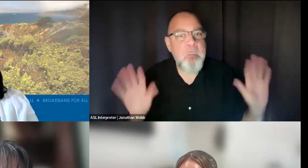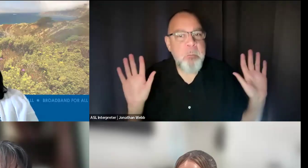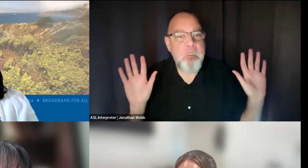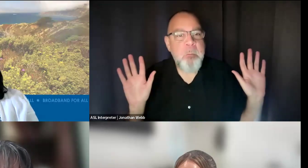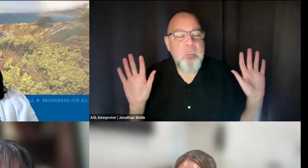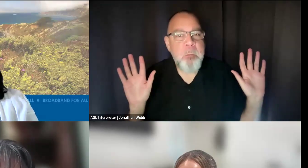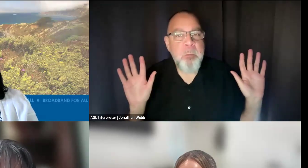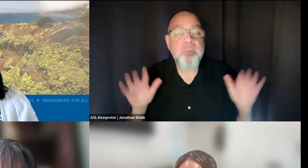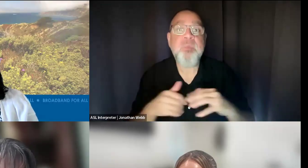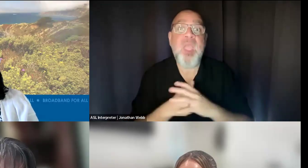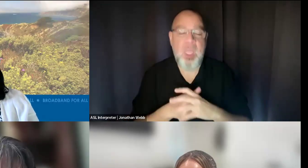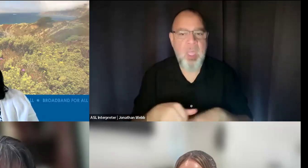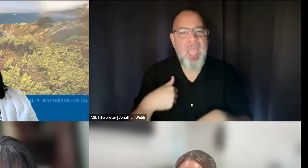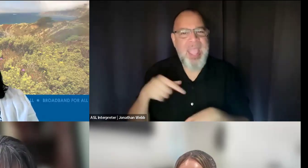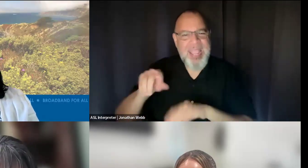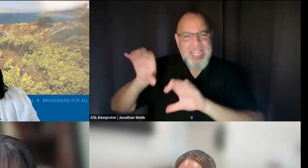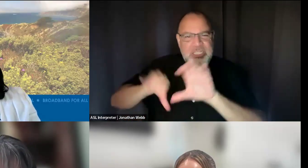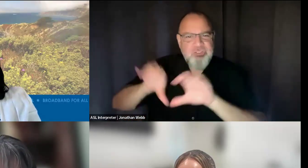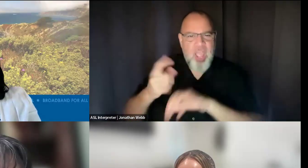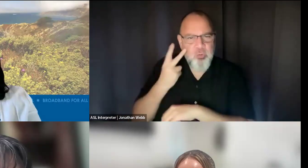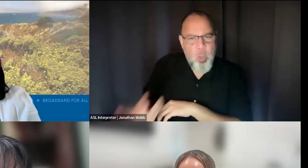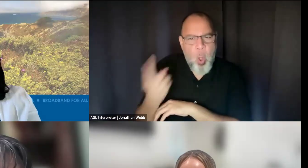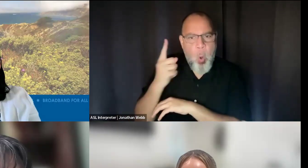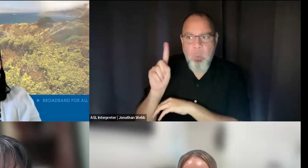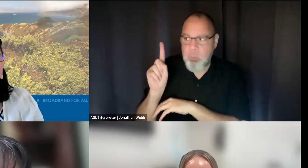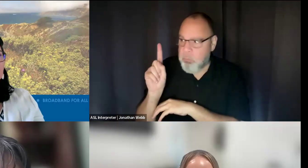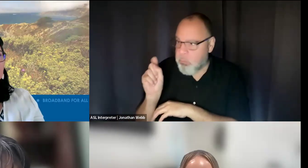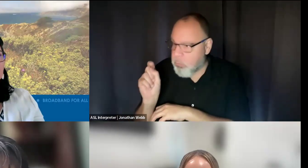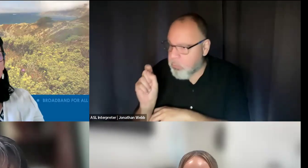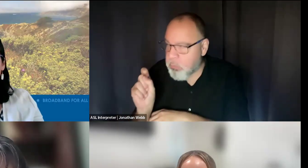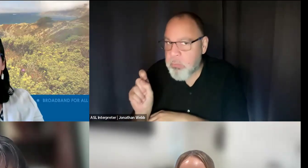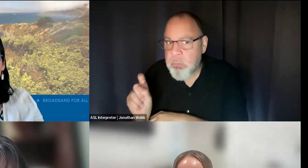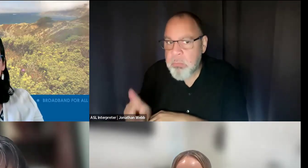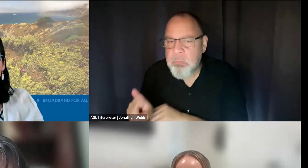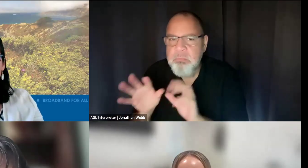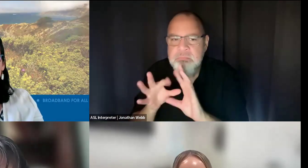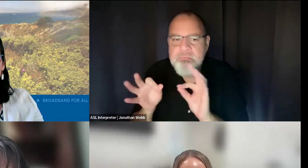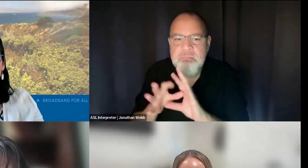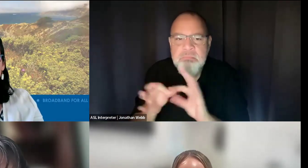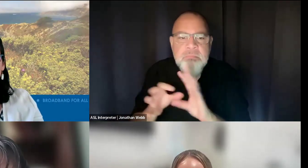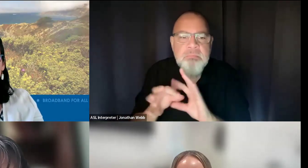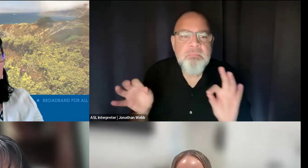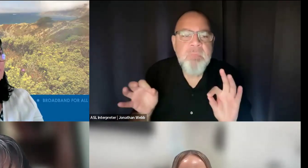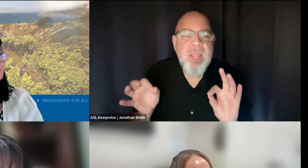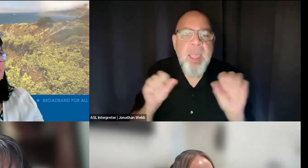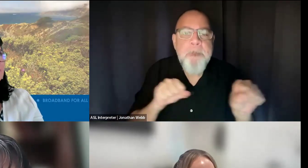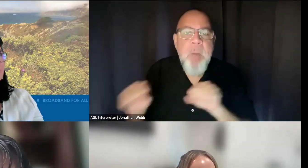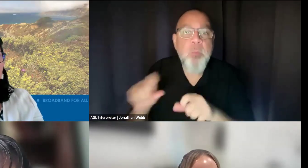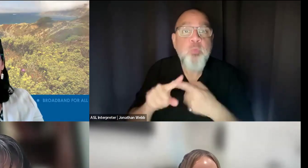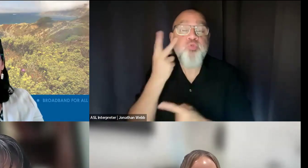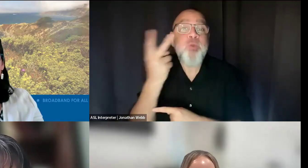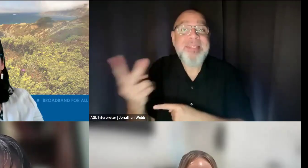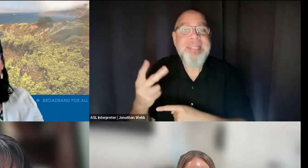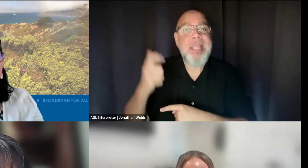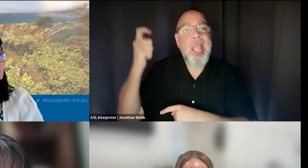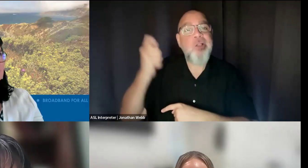And I did see a question in the chat if it's possible to get a breakdown on the new subscribers by county. And that is something